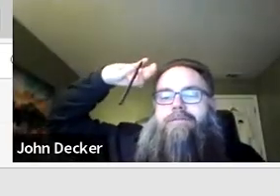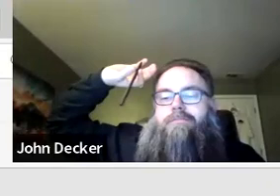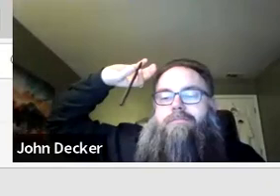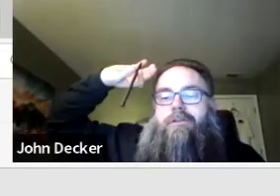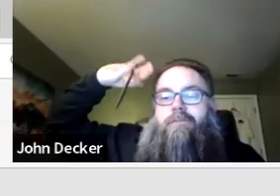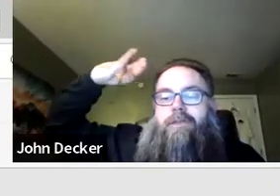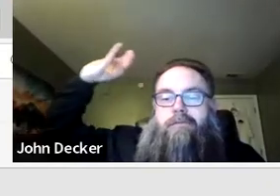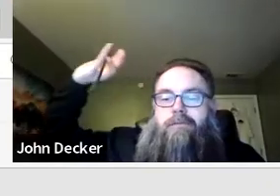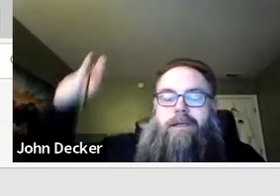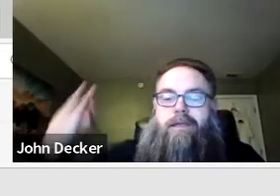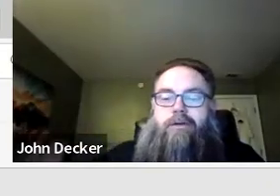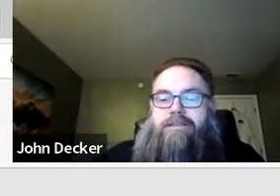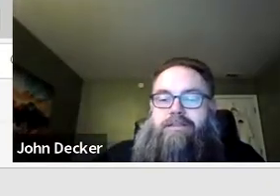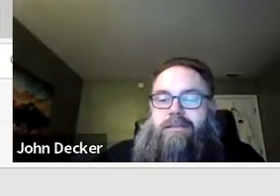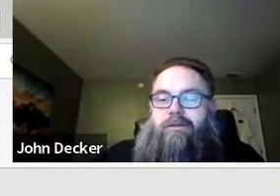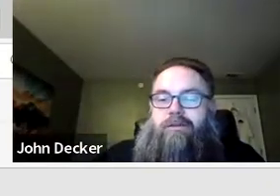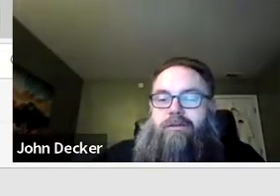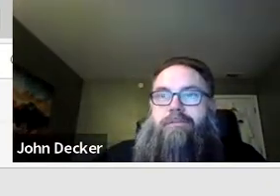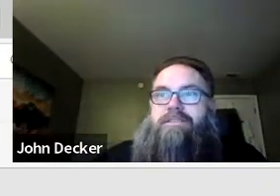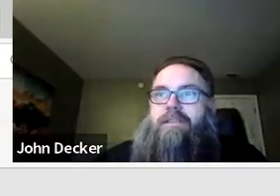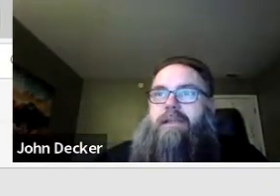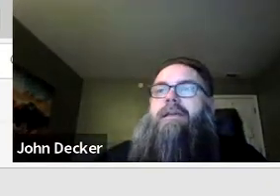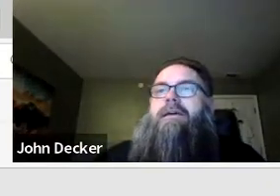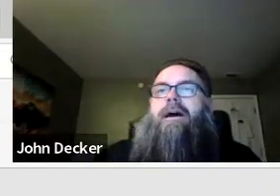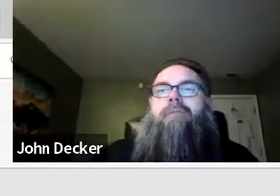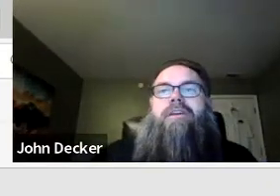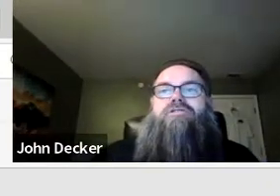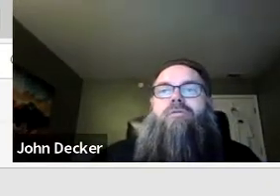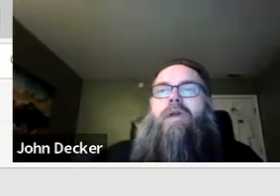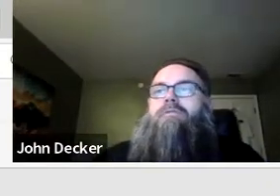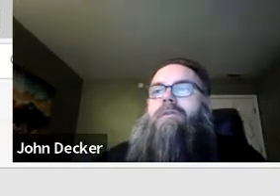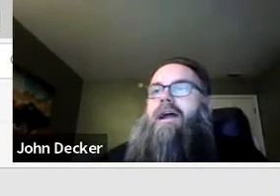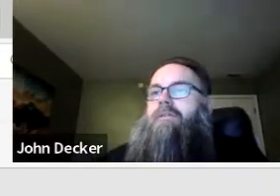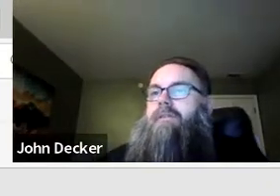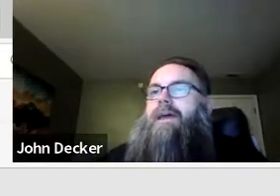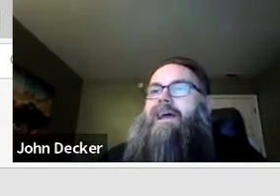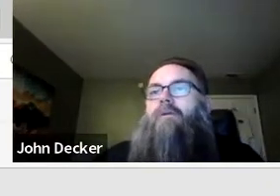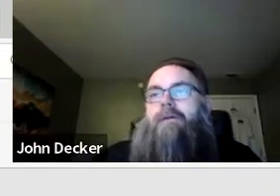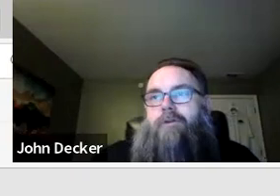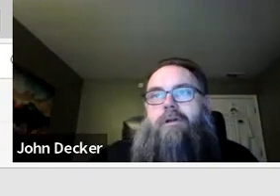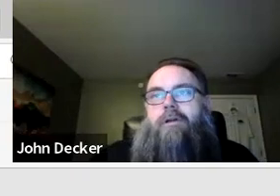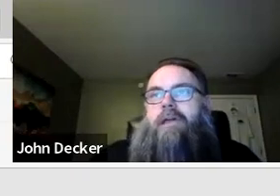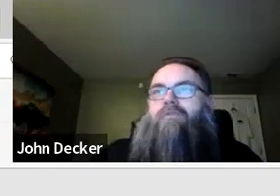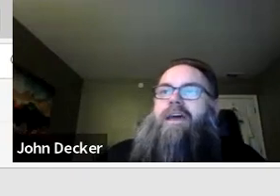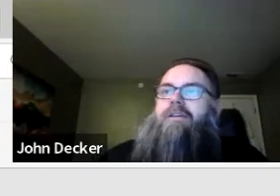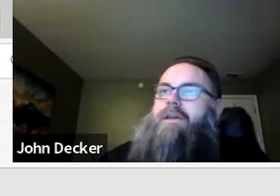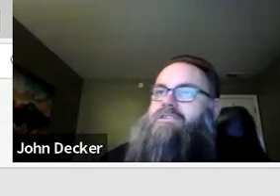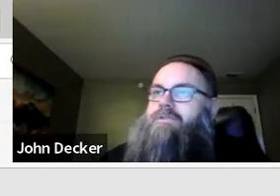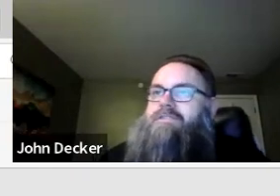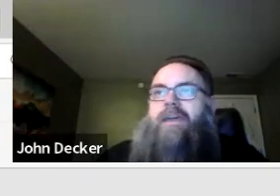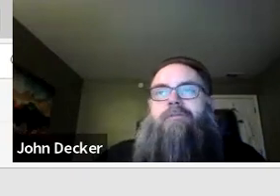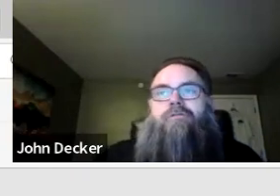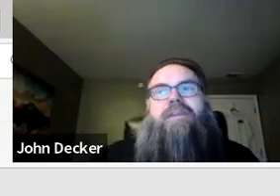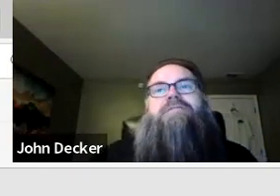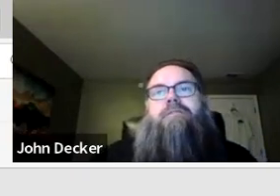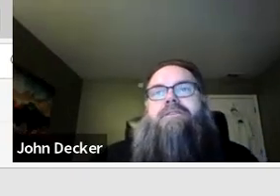that point. Like you're going to be, in essence, in the hold harmless likely, because your rate would be higher than that. However, if we categorized